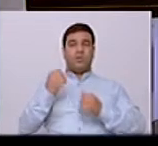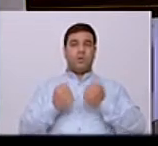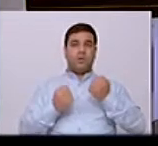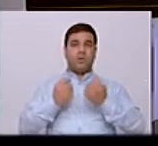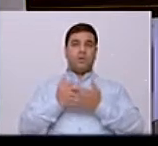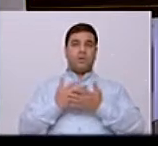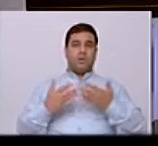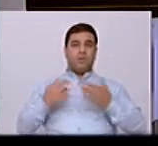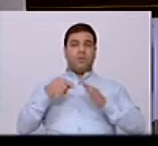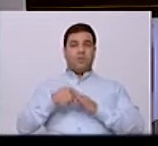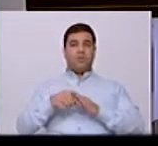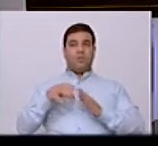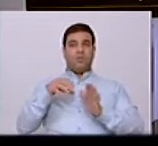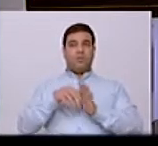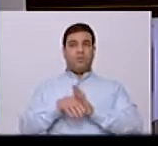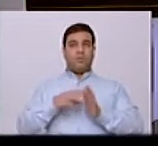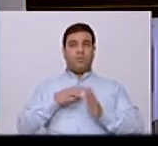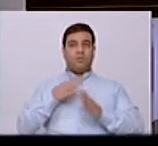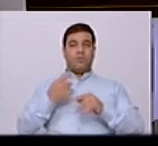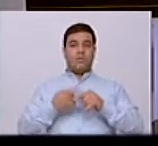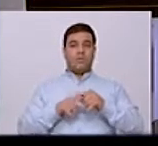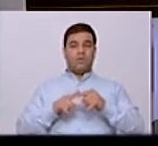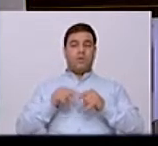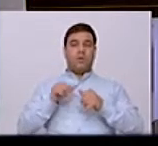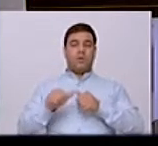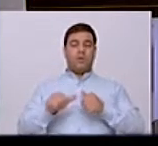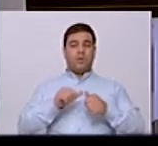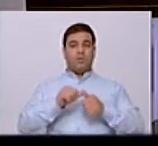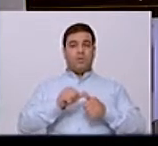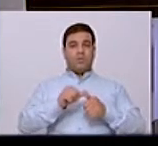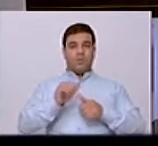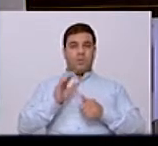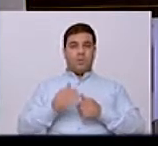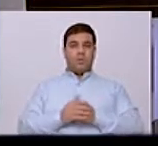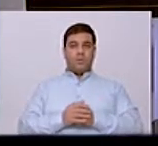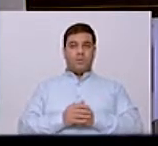oziq-ovqat sanoatiga ixtisoslashganligi bilan ajralib turadi.